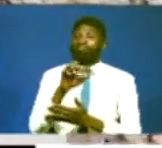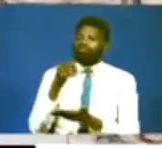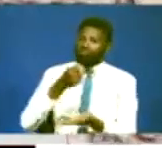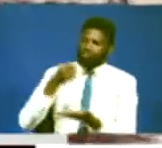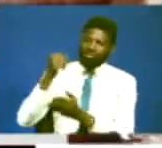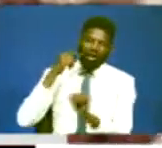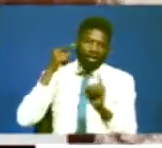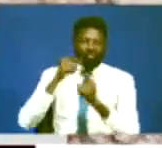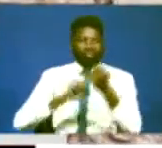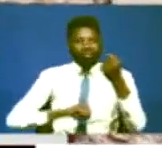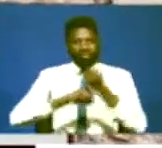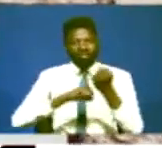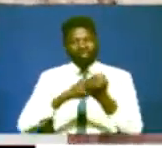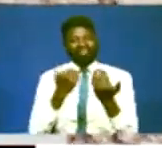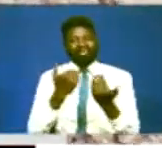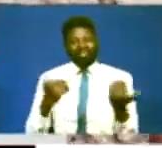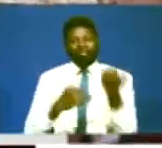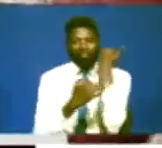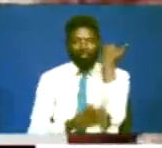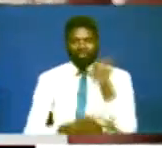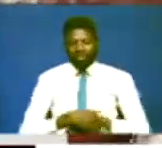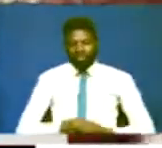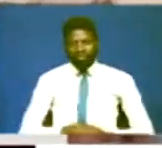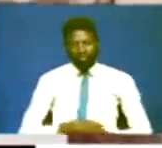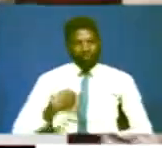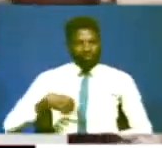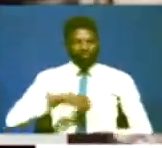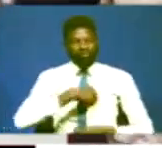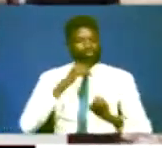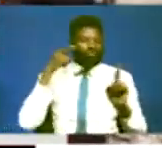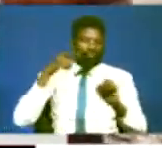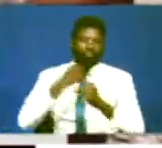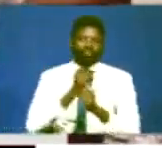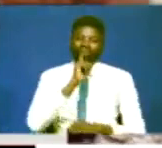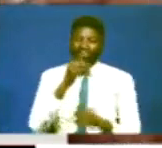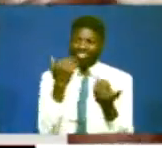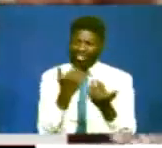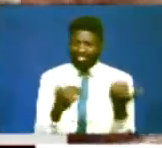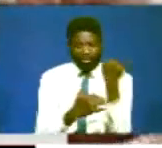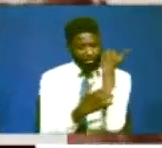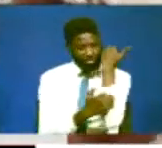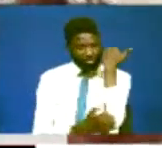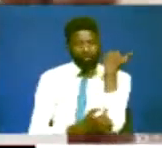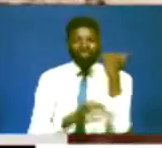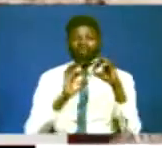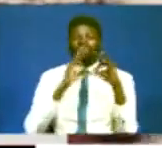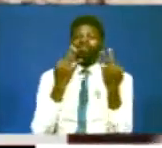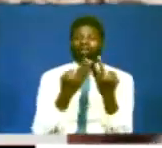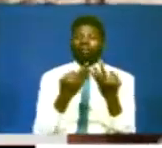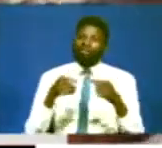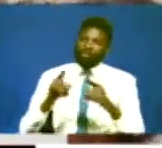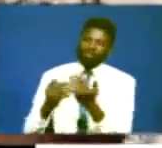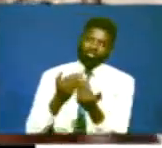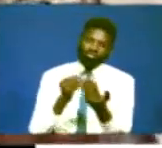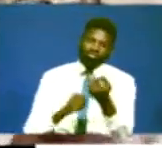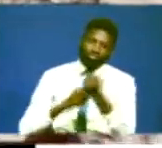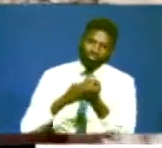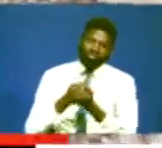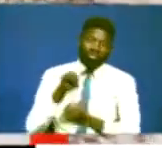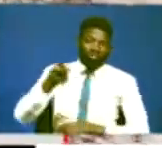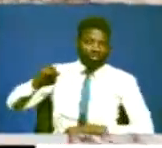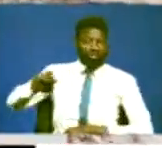that the kids who come from vulnerable families are taken care of. Those who come from families who can sustain themselves but they have issues, they